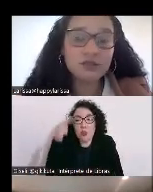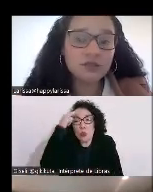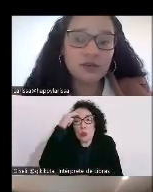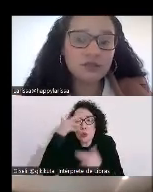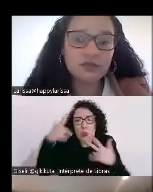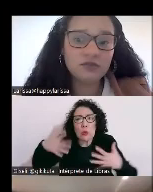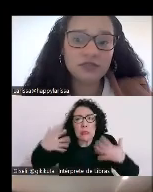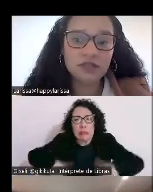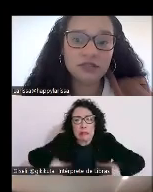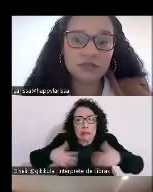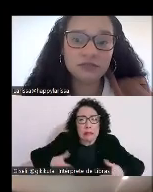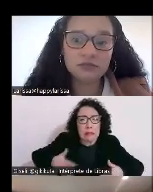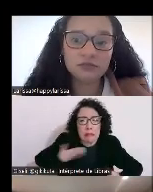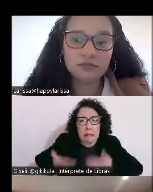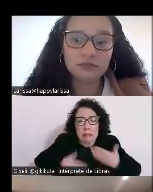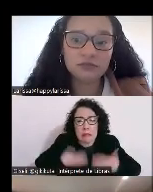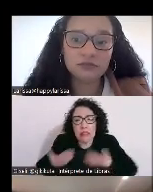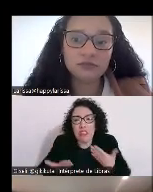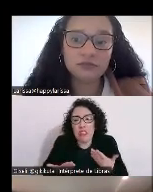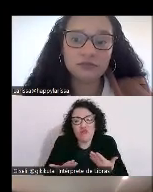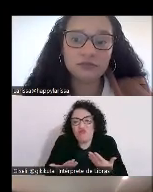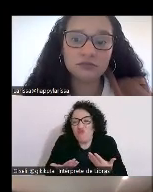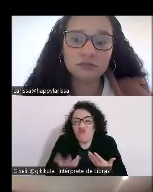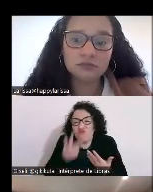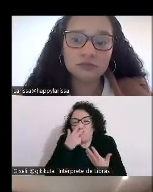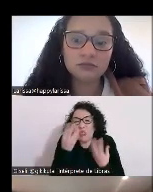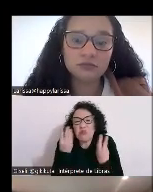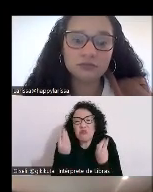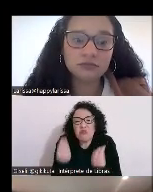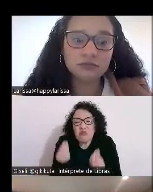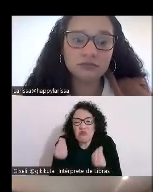eles não são grandes o suficiente.